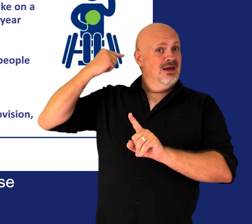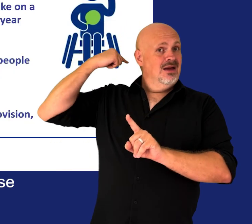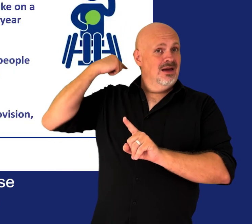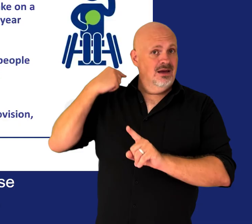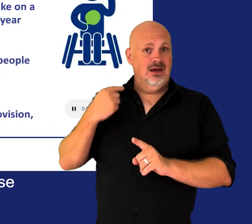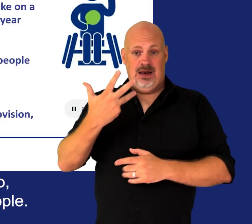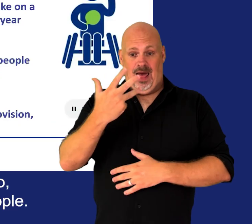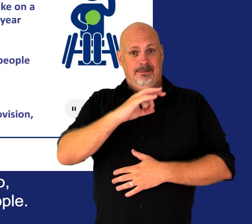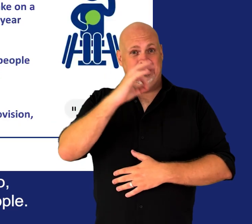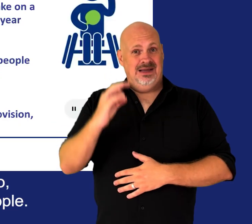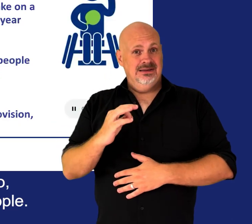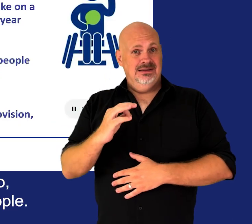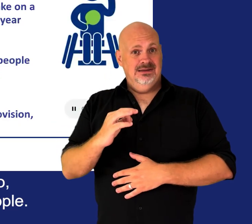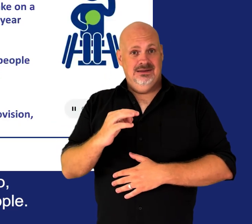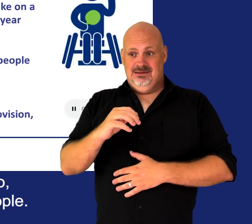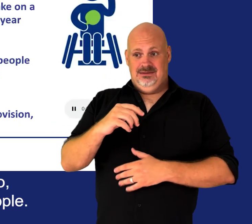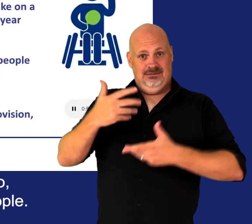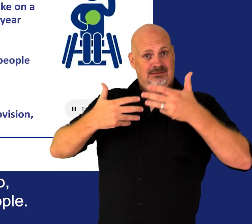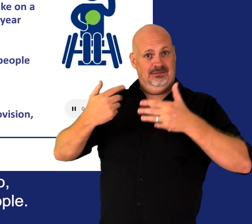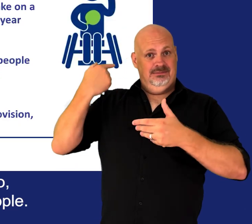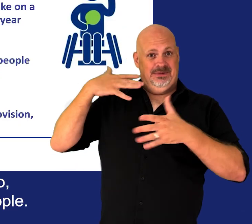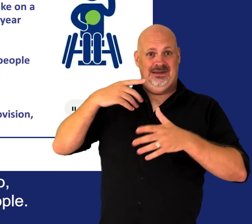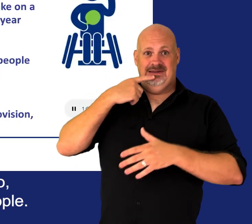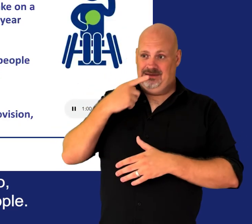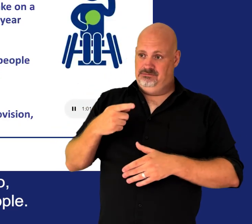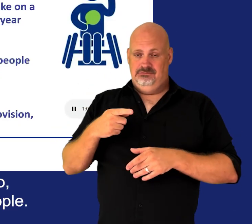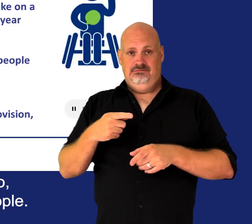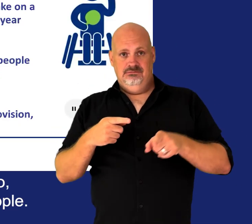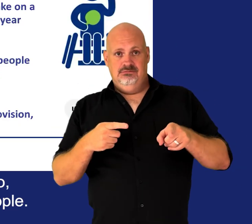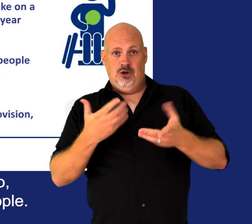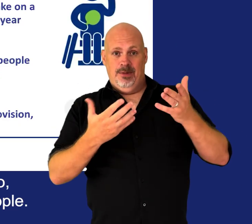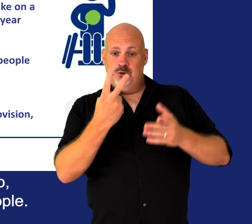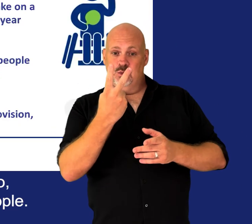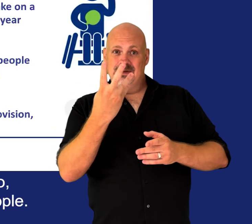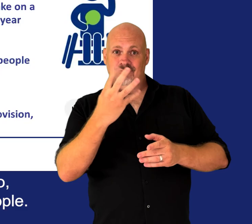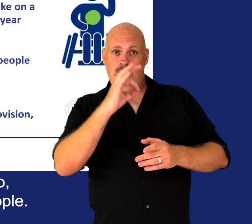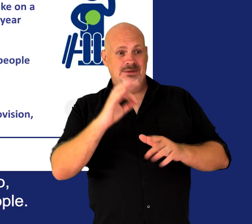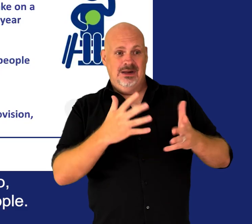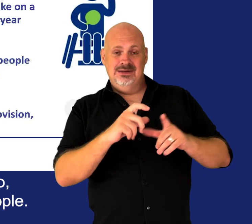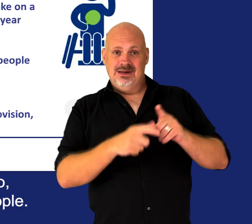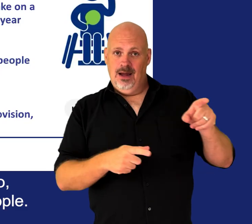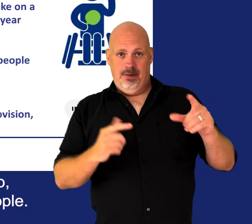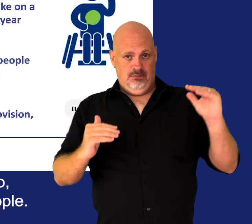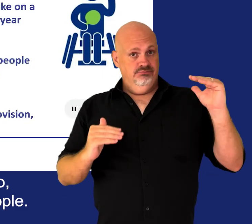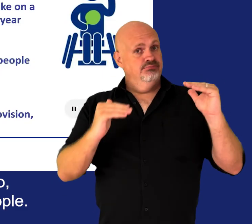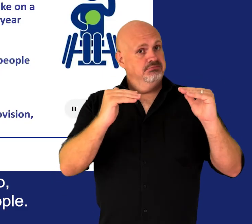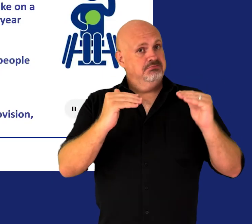of the data, when 9% of disabled people said so compared to 24% of non-disabled